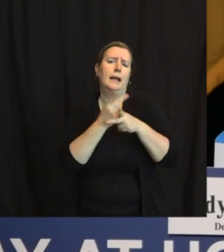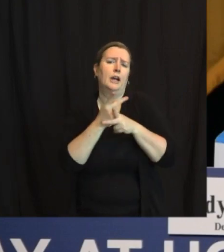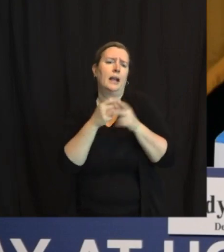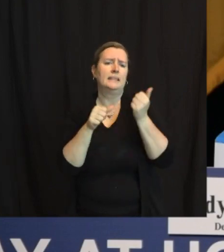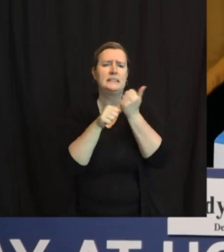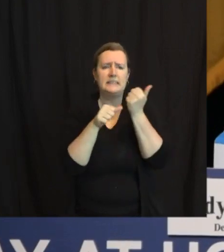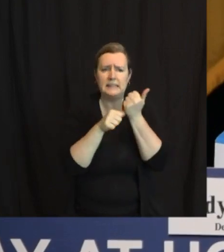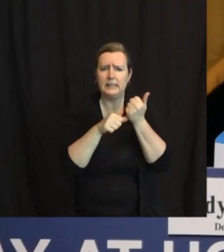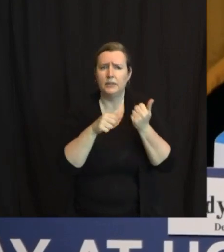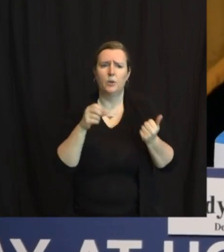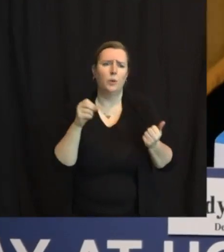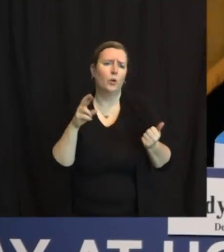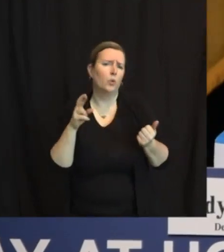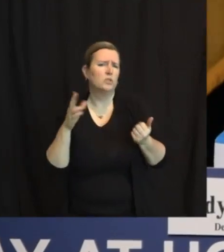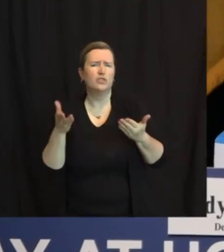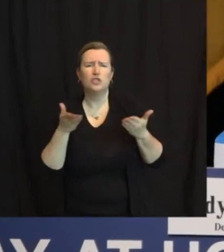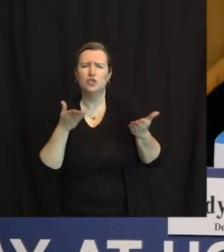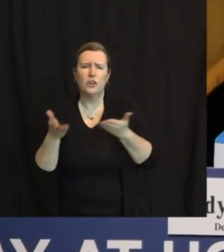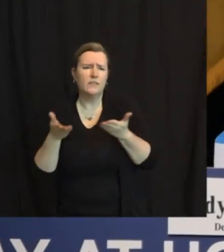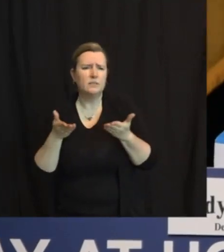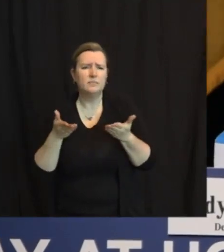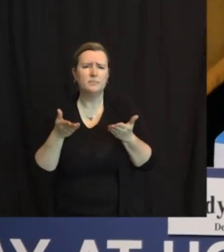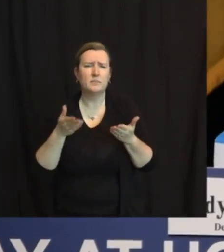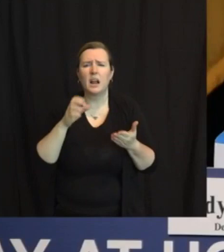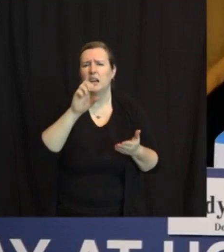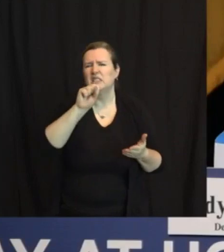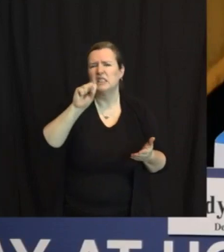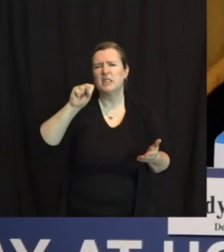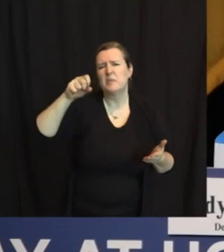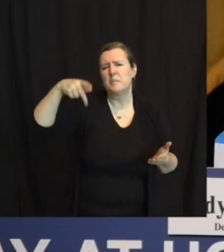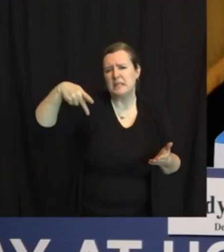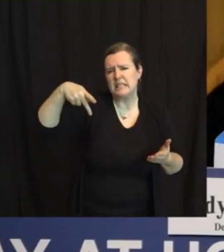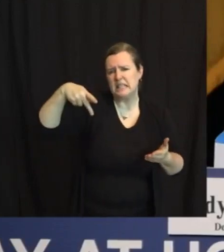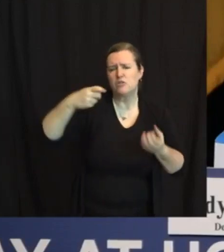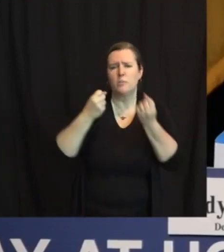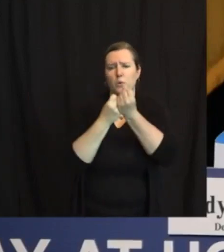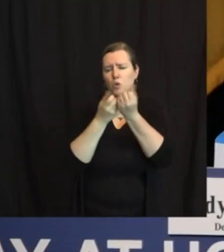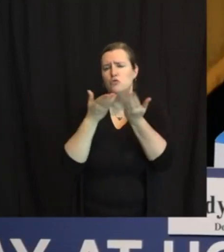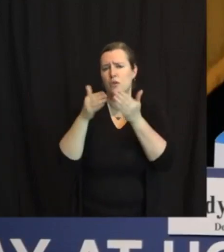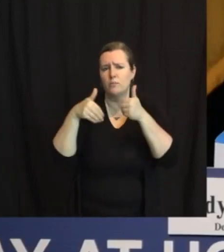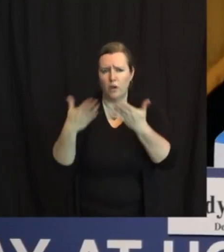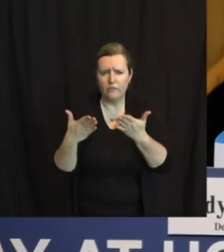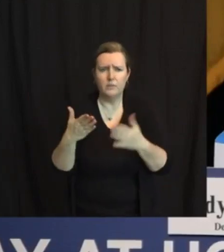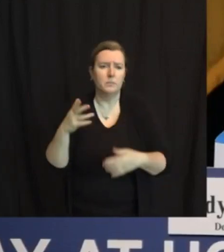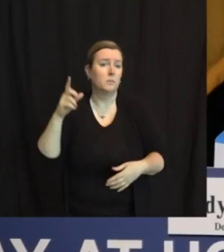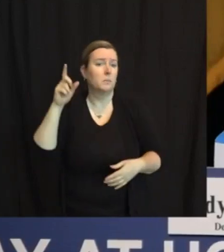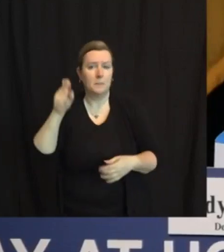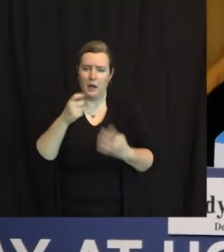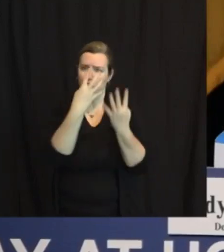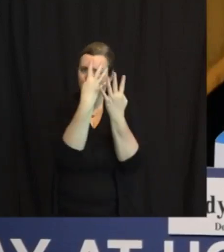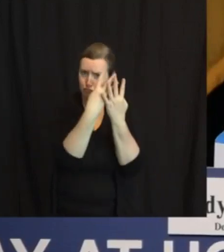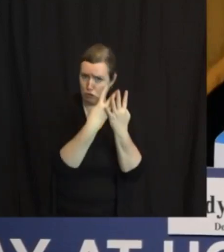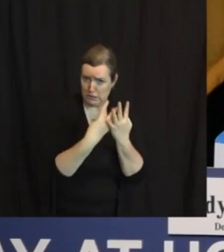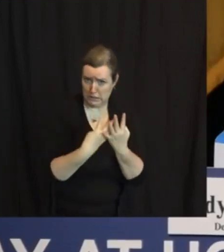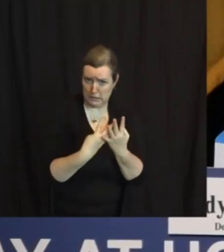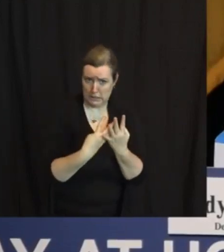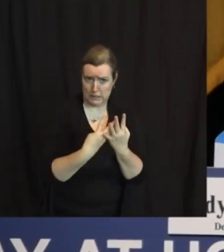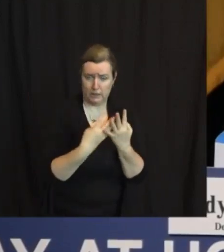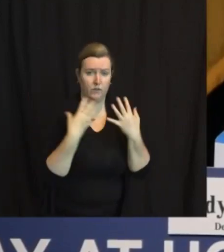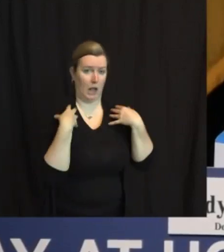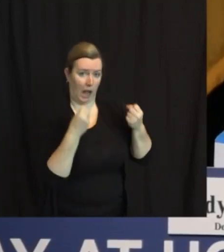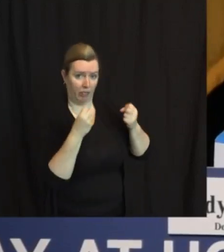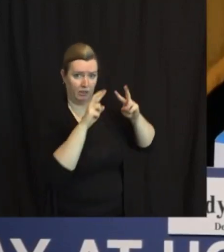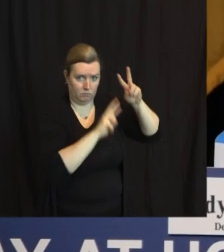But remember, all of these visitors must be screened and must be able to wear appropriate